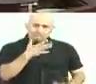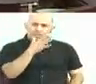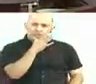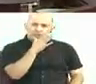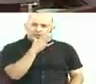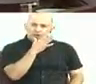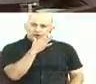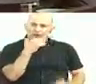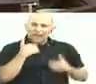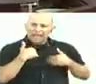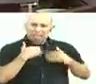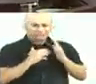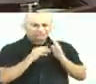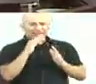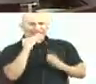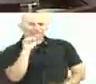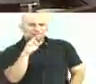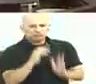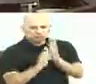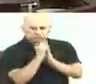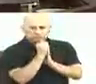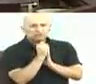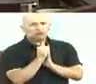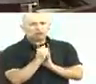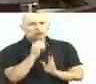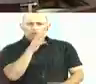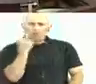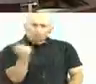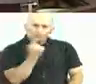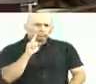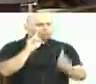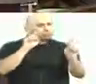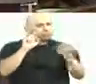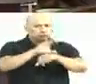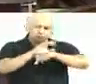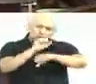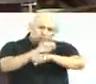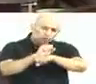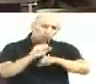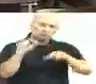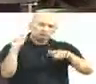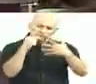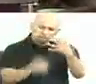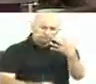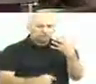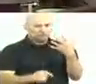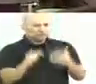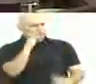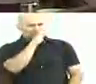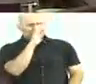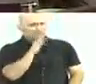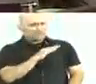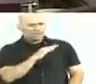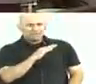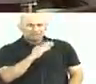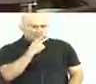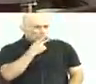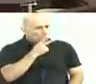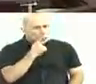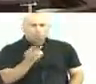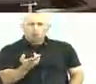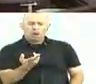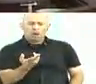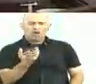mother have cancer? She was always at the church working and doing things, never smoked any